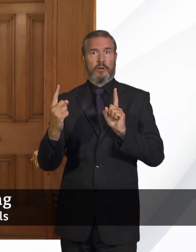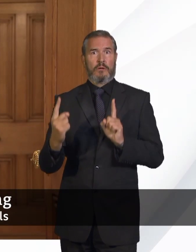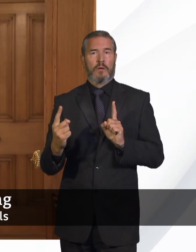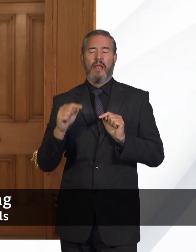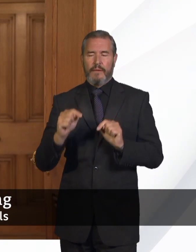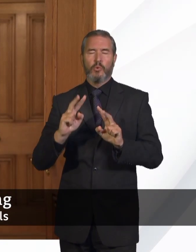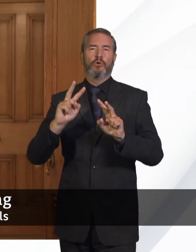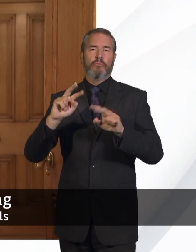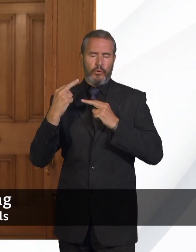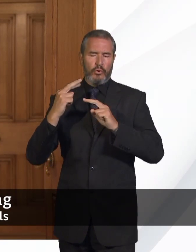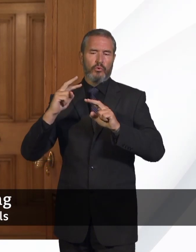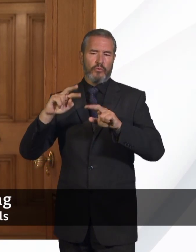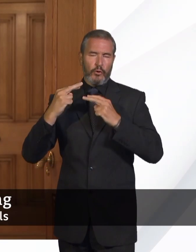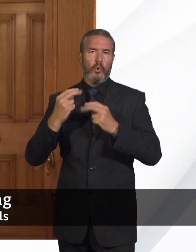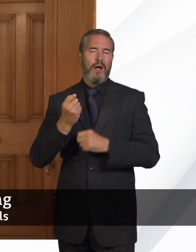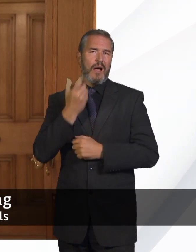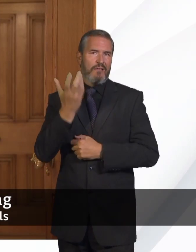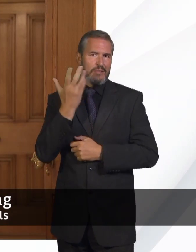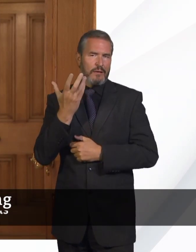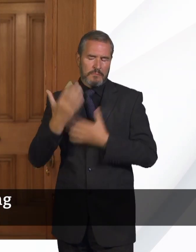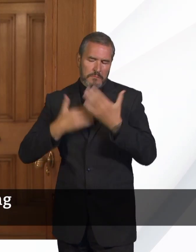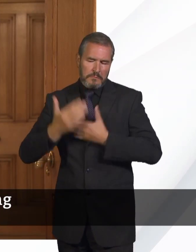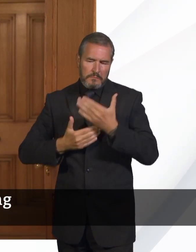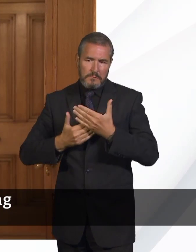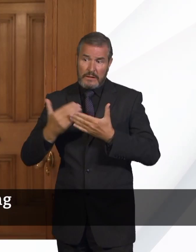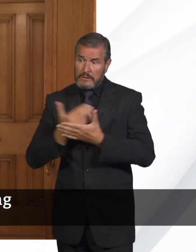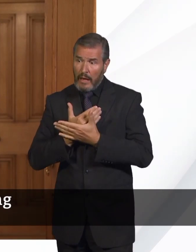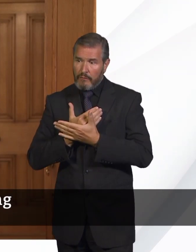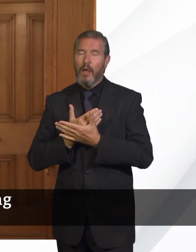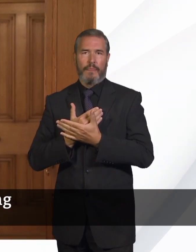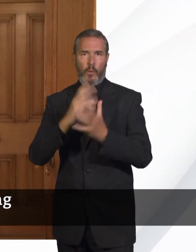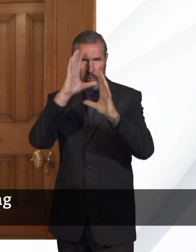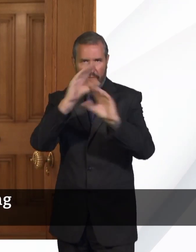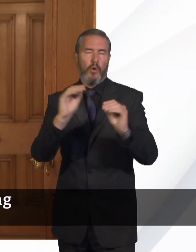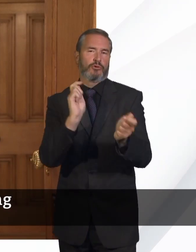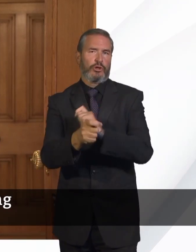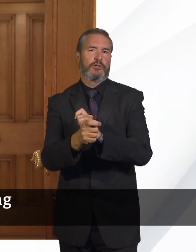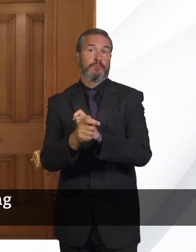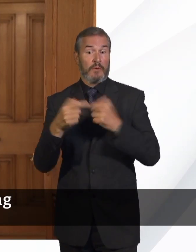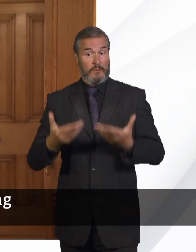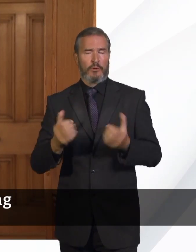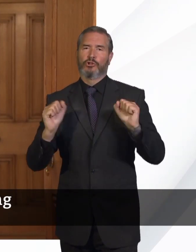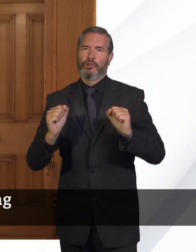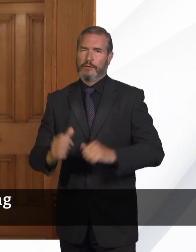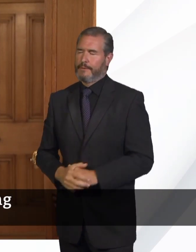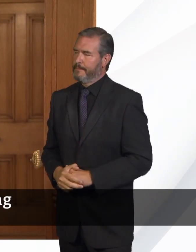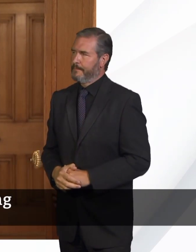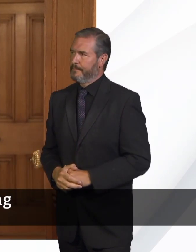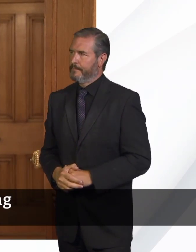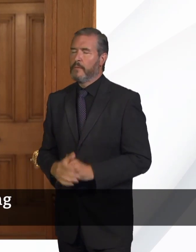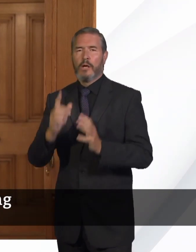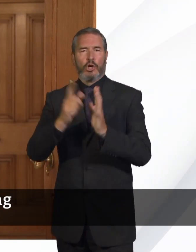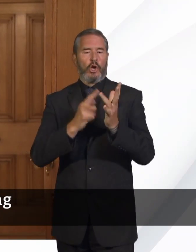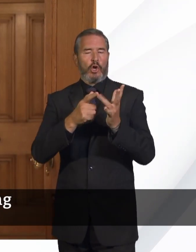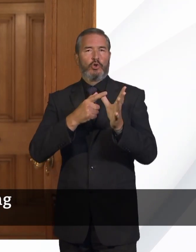this under review, and only when it is safe will it change. Thank you very much. The next question is from Joe